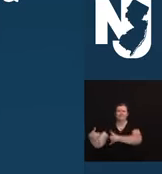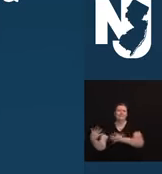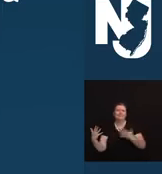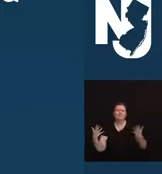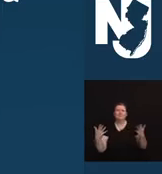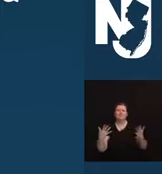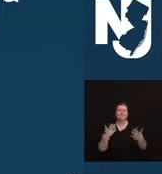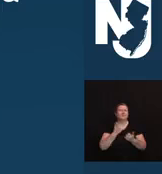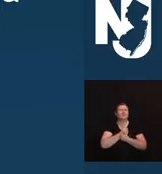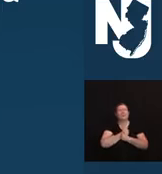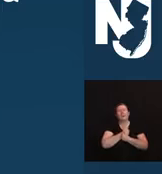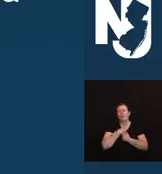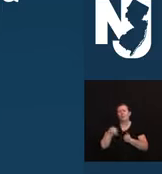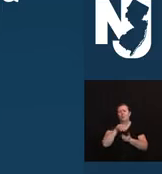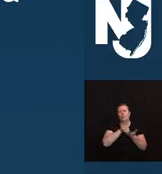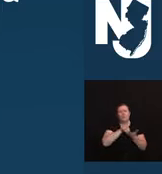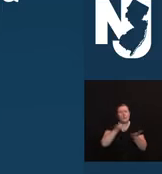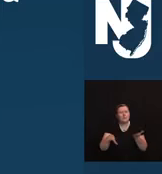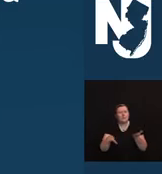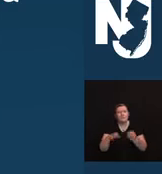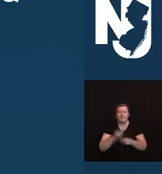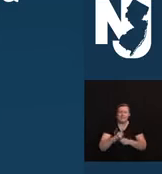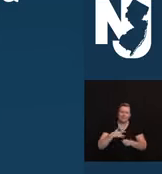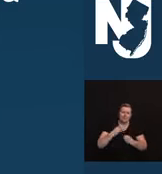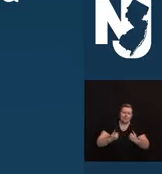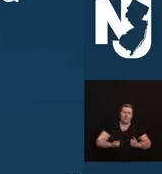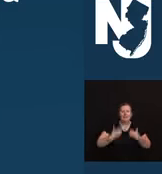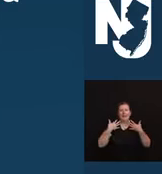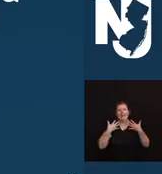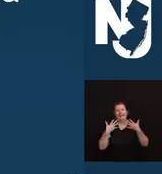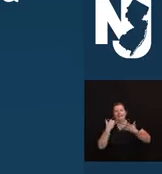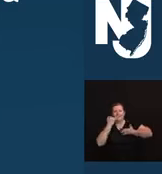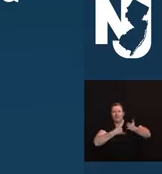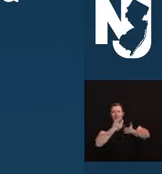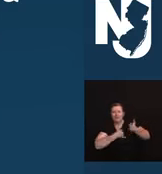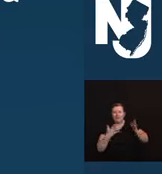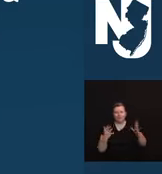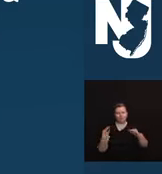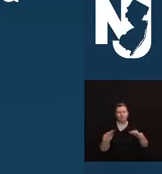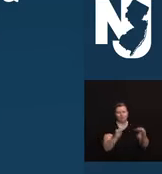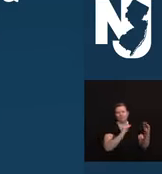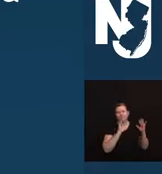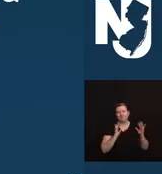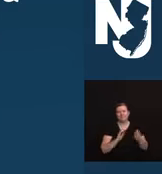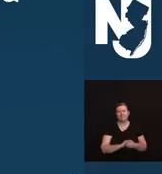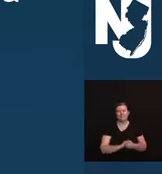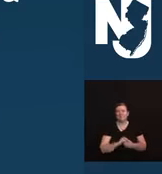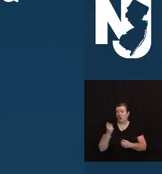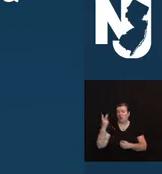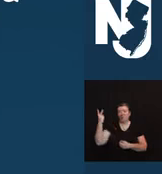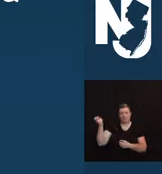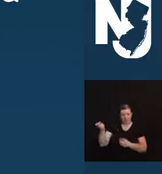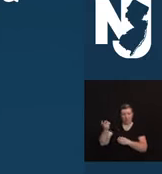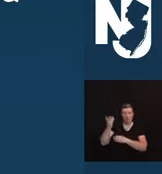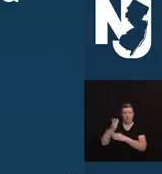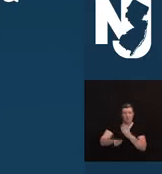them was its equal. Al and Sue leave behind their son Ken and daughters Heidi and Karen, and I had the great honor of speaking